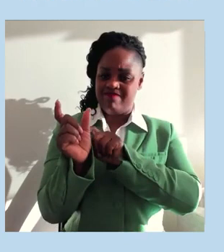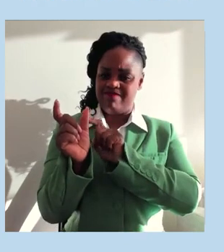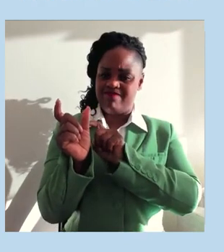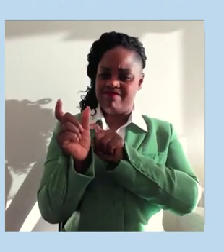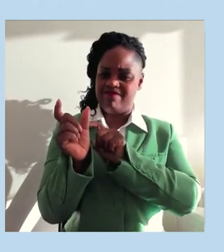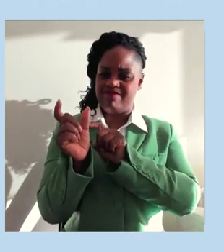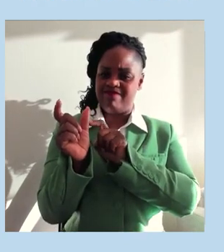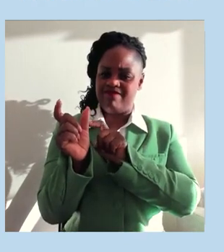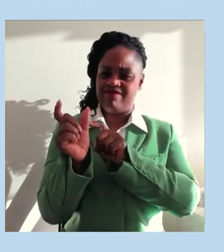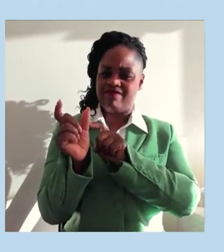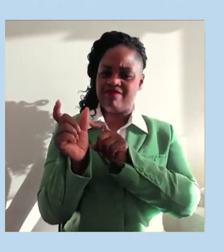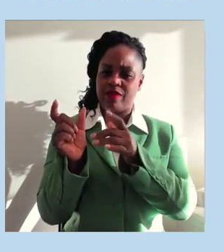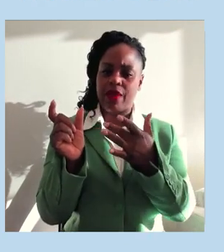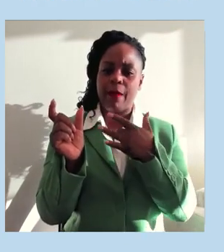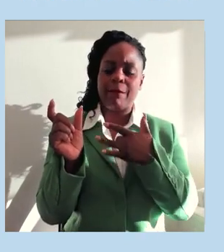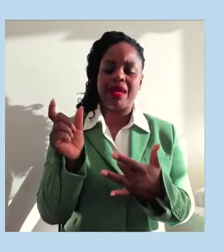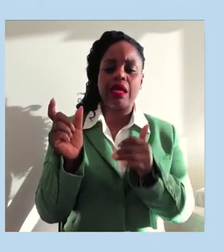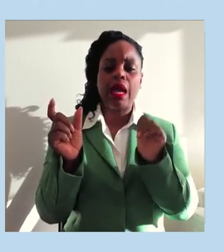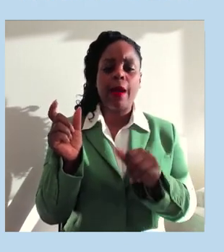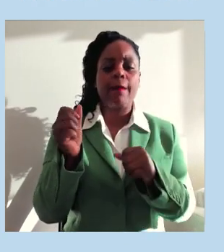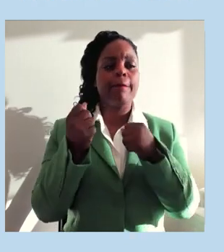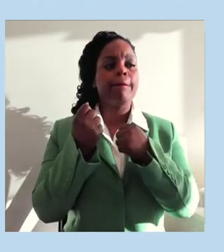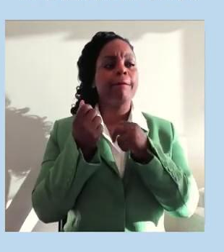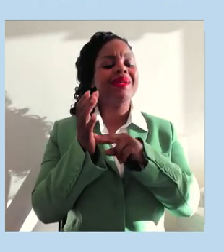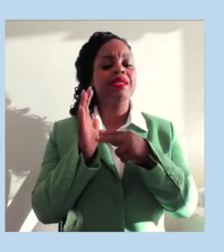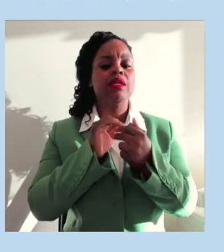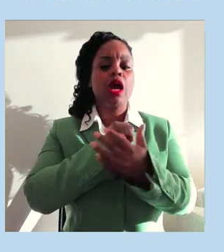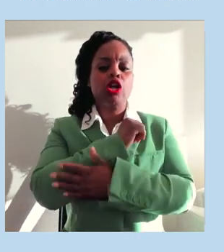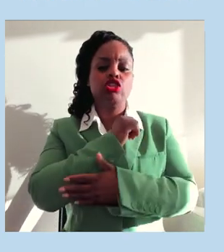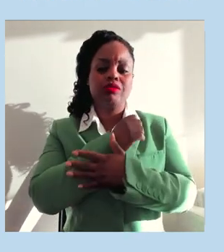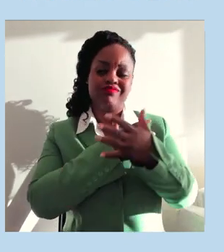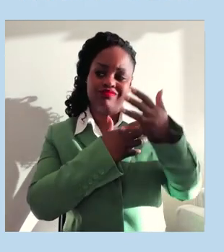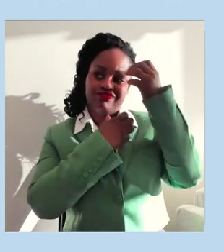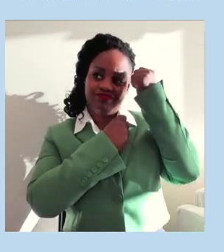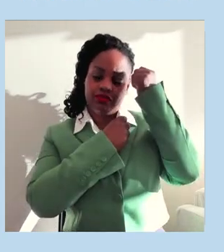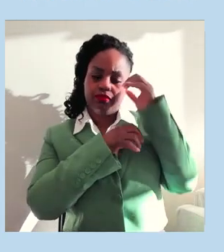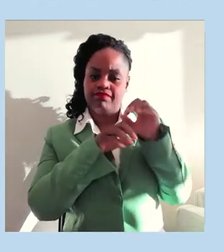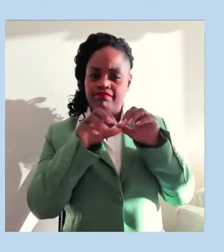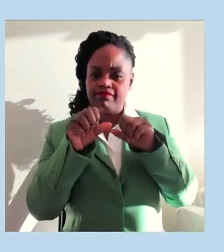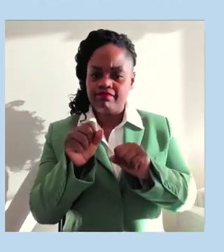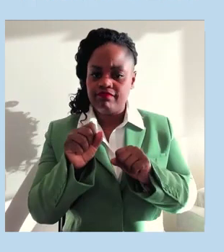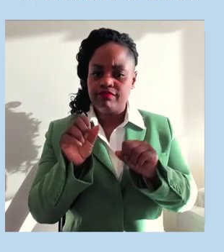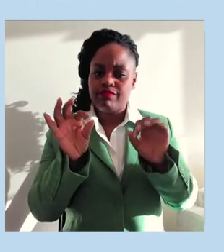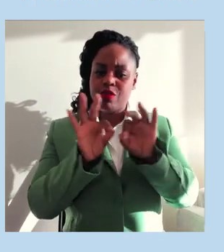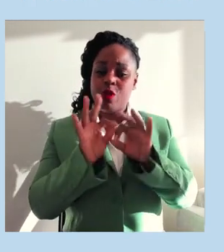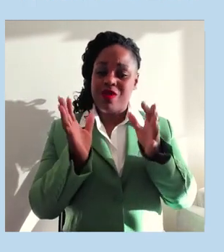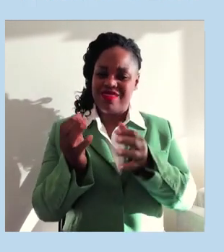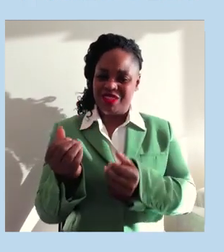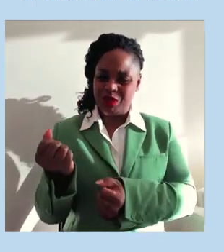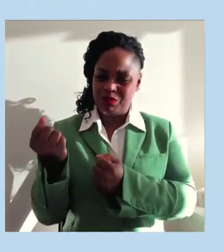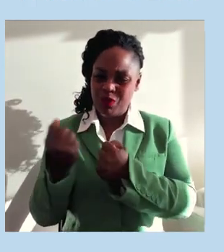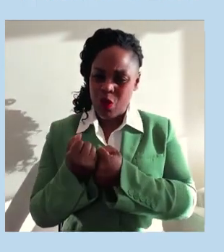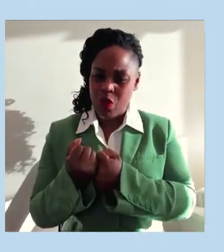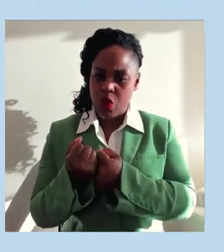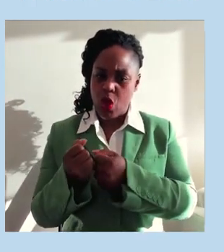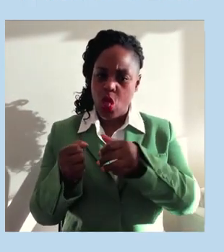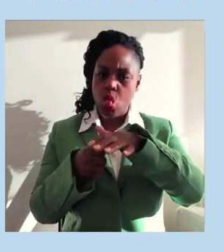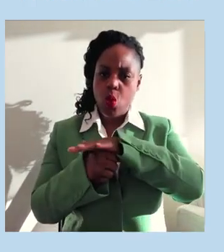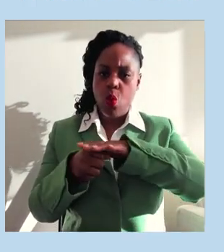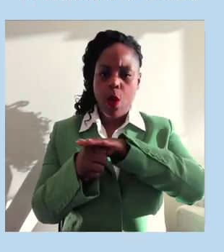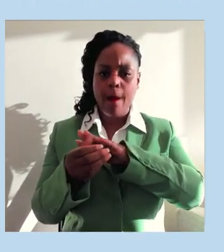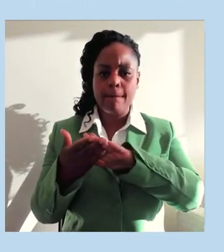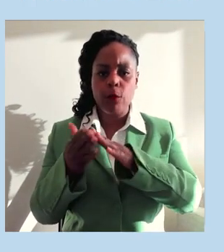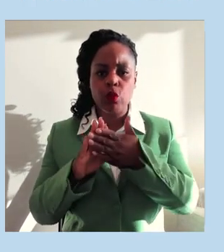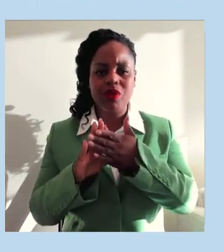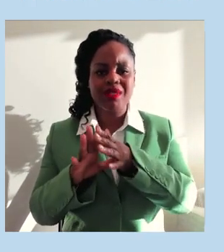women, and as well as is very fundamental in this point that we see we have obviously the Paris Agreement